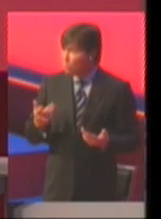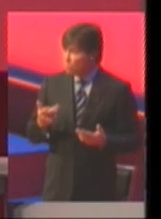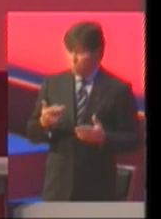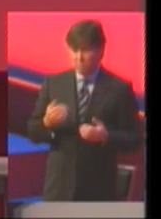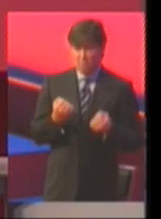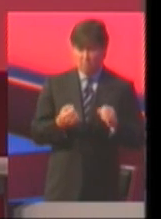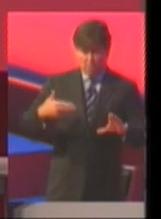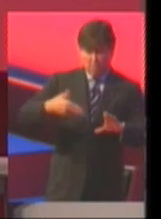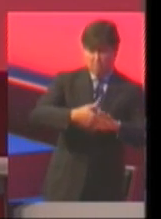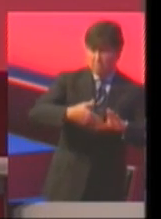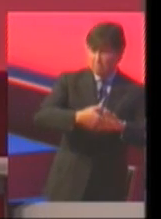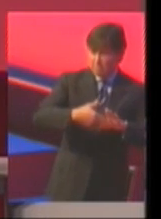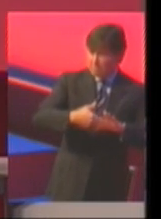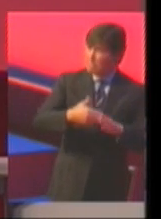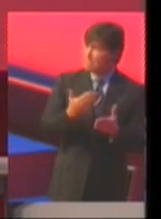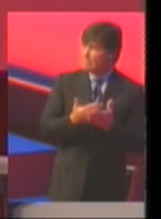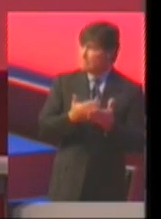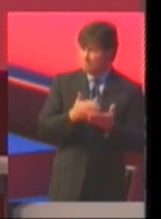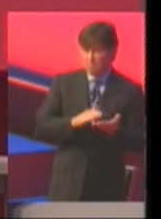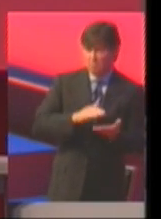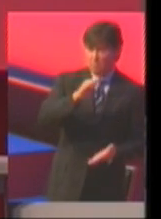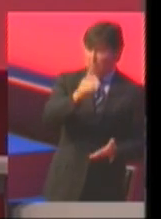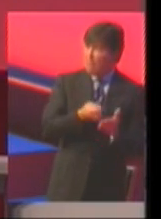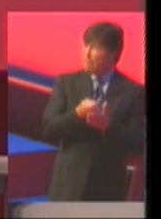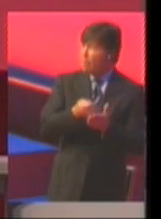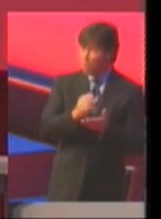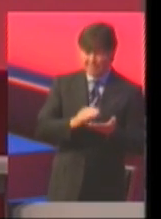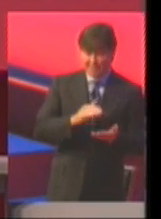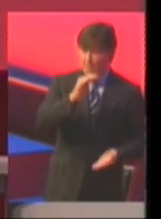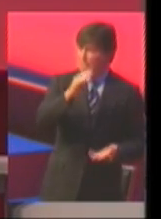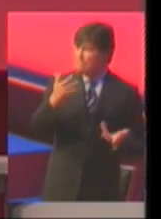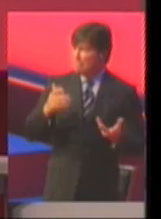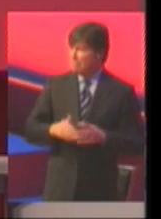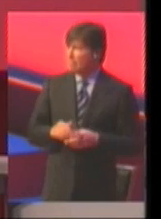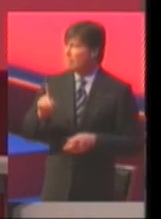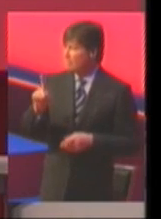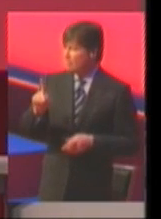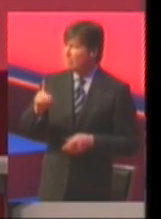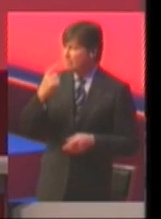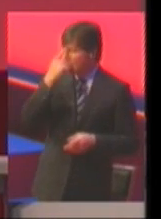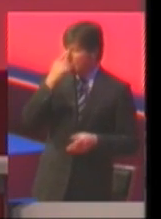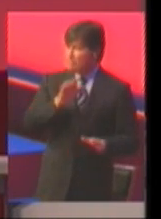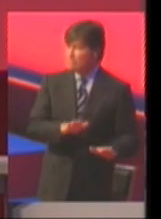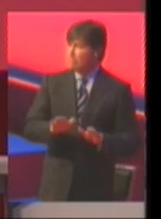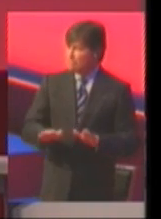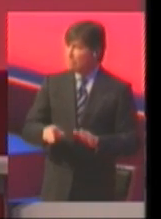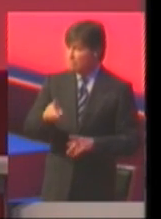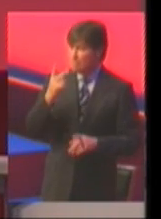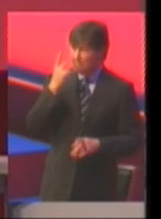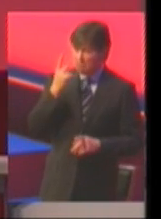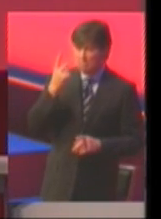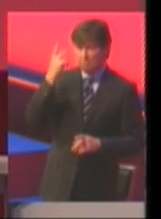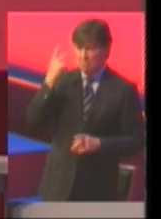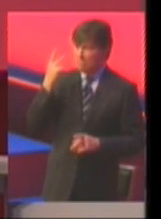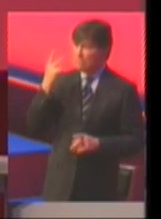petrol, the cost of getting a mortgage has gone up in the last couple of years. But let's pause for a minute and just reflect upon